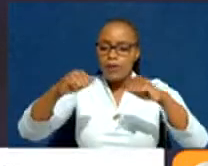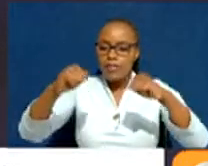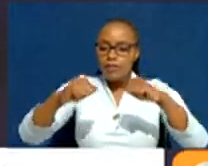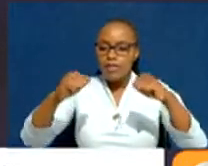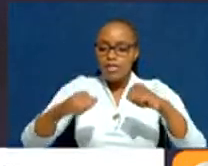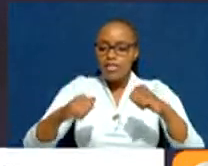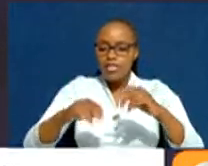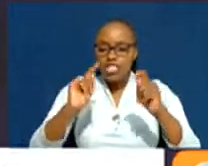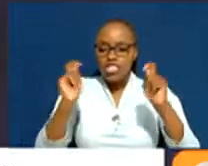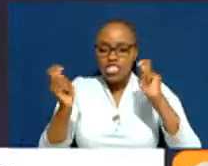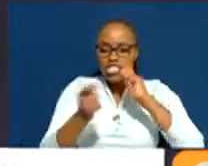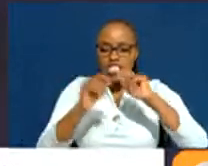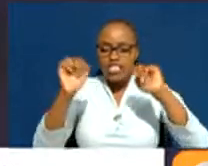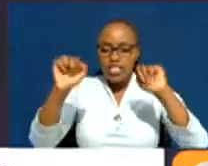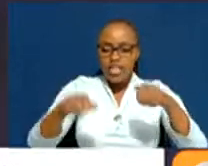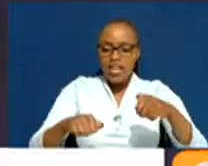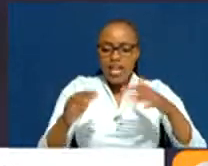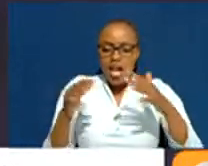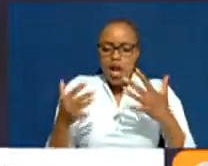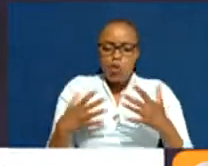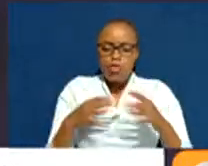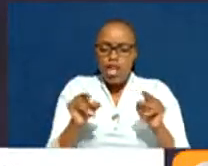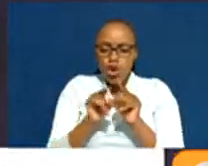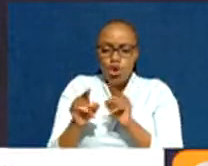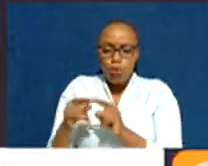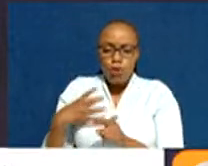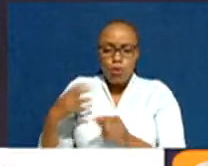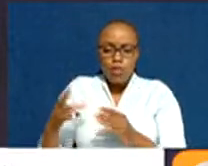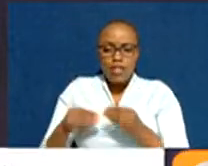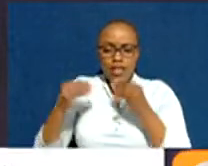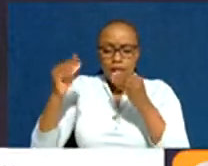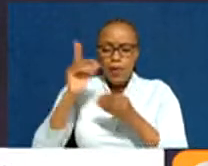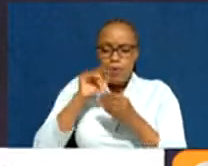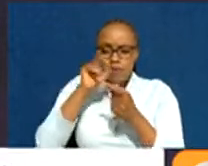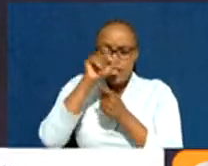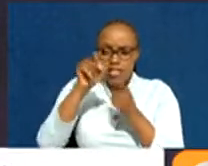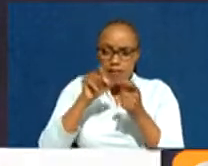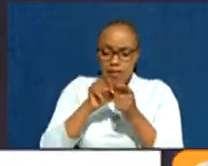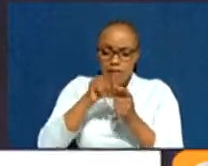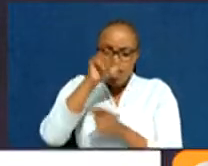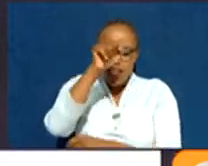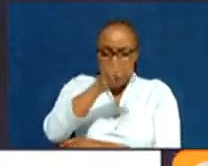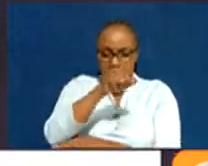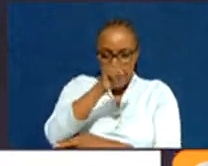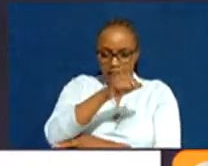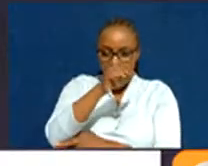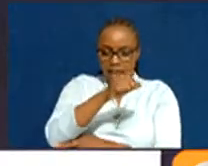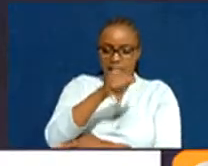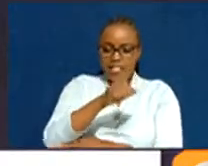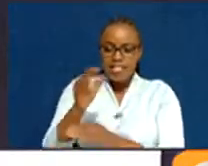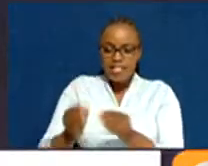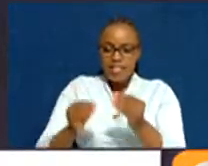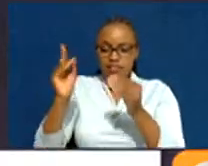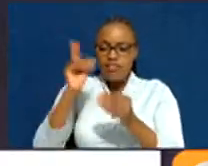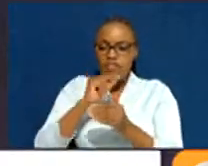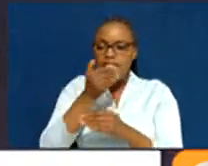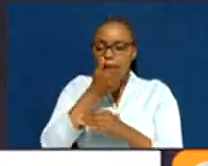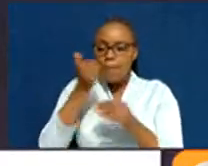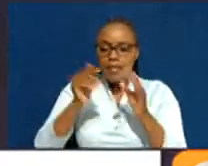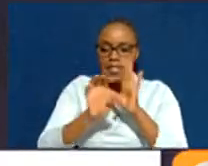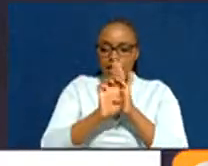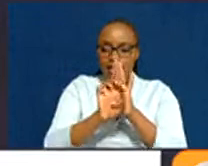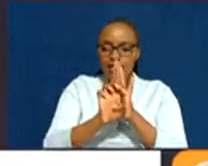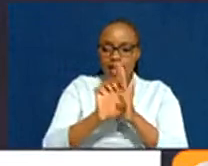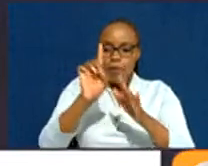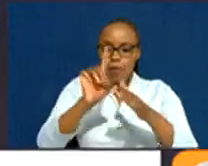a change. Has the Commonwealth delivered? In particular, yes, it did, to an extent. And the best example for me was